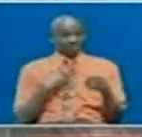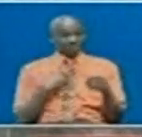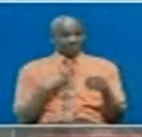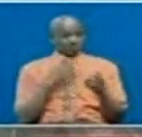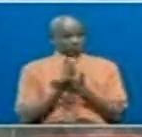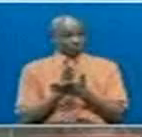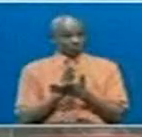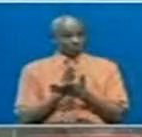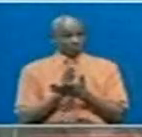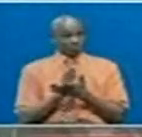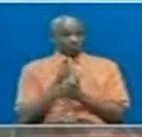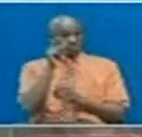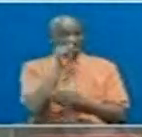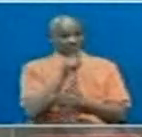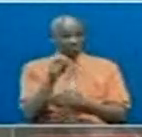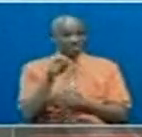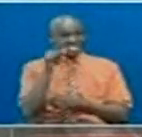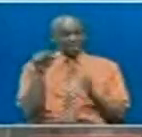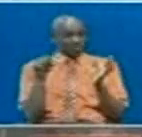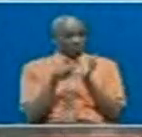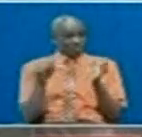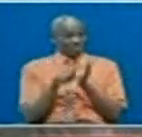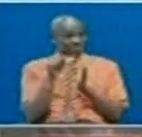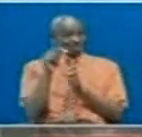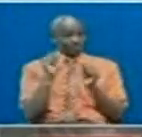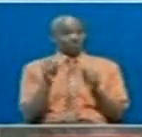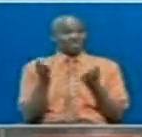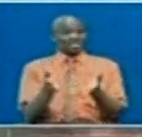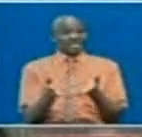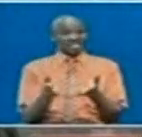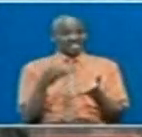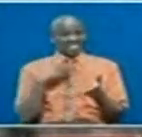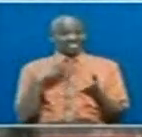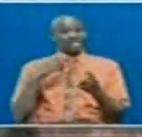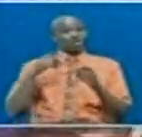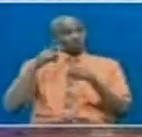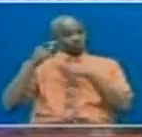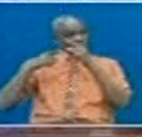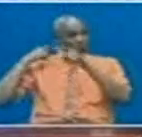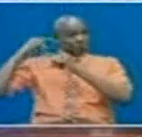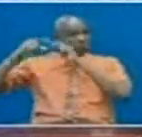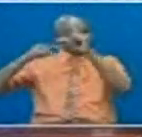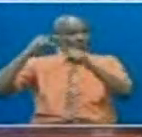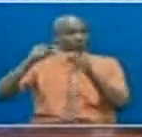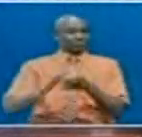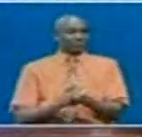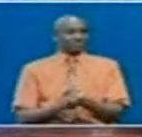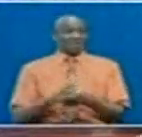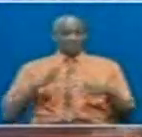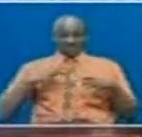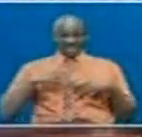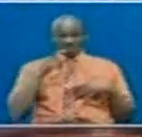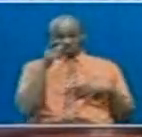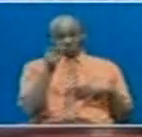right? And therefore, the problem that is going to be with us here is generational. Gentlemen, let's take a break and come back and let's